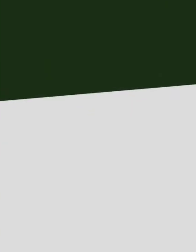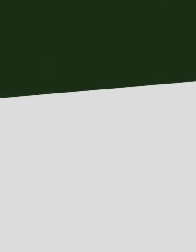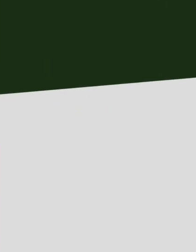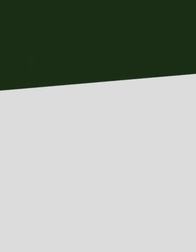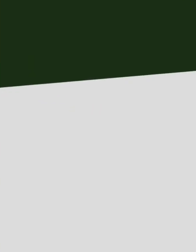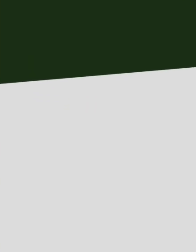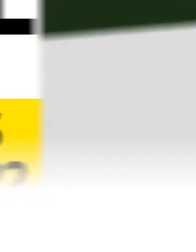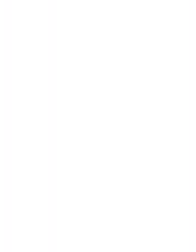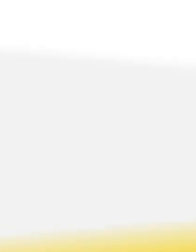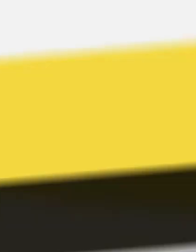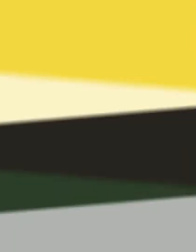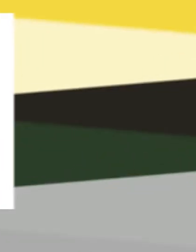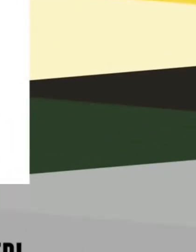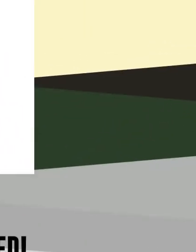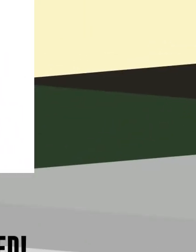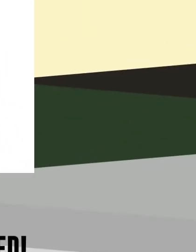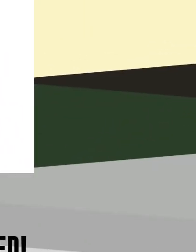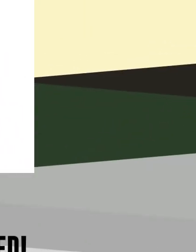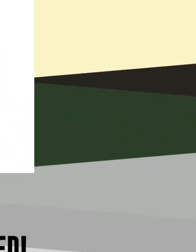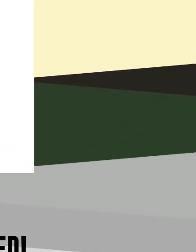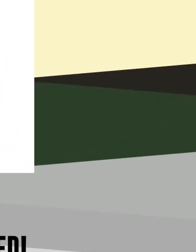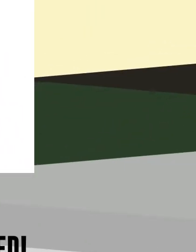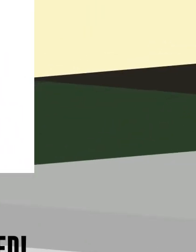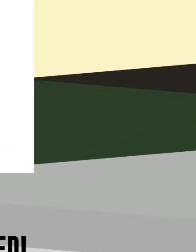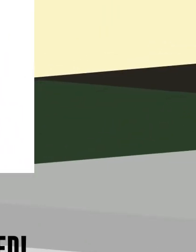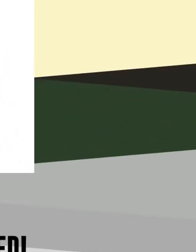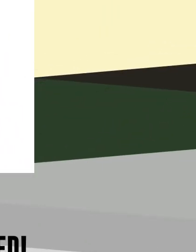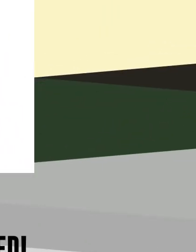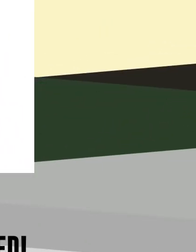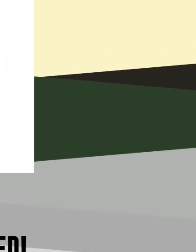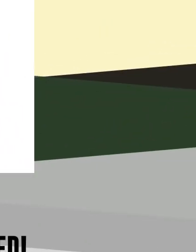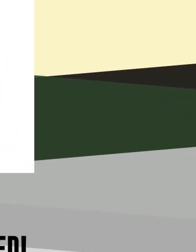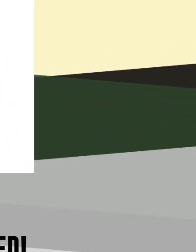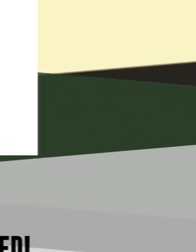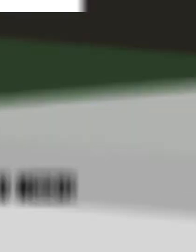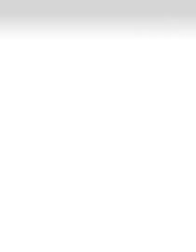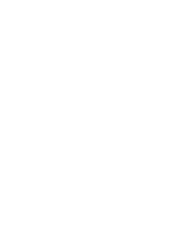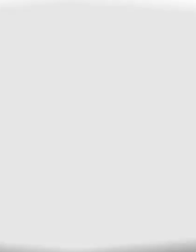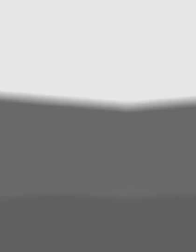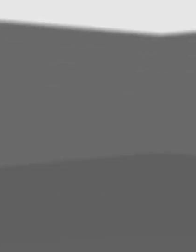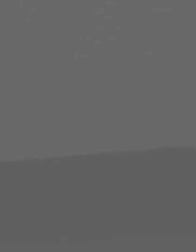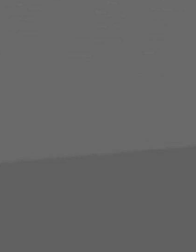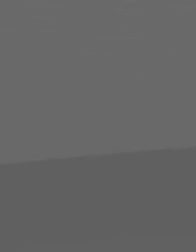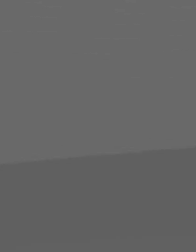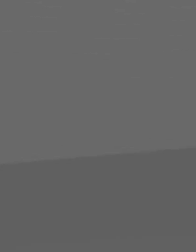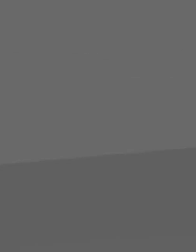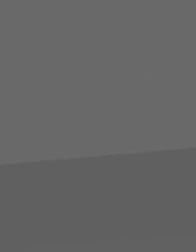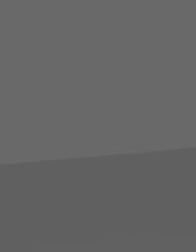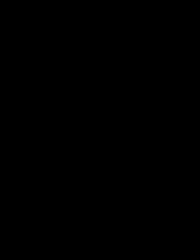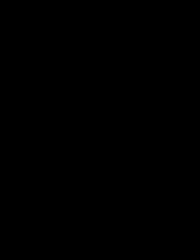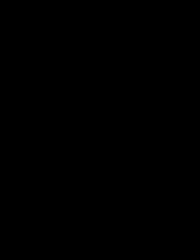X-Trail is brought to you in part by Amaze. Come in and be amazed. We have what you need.